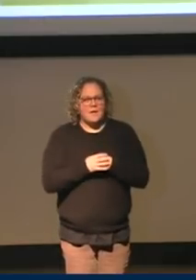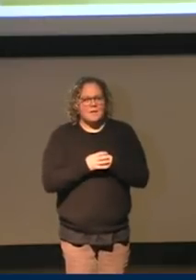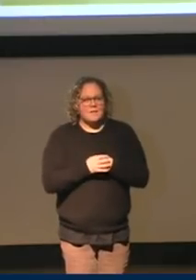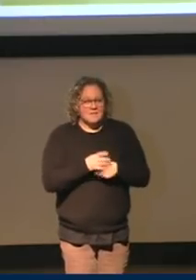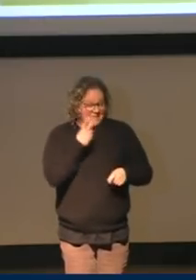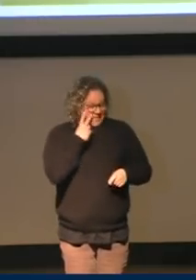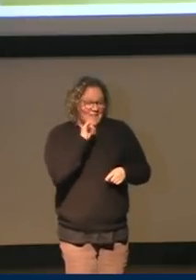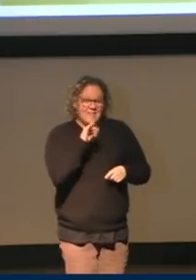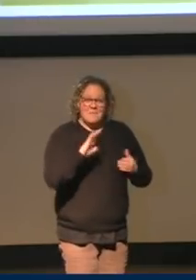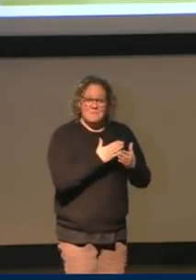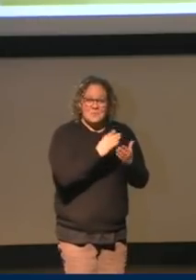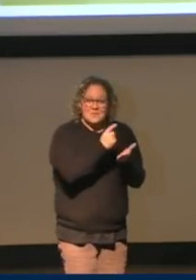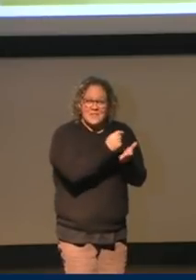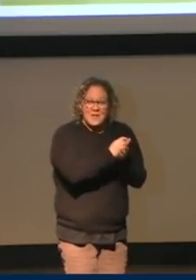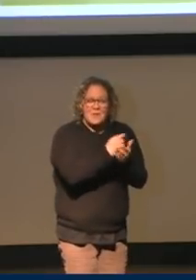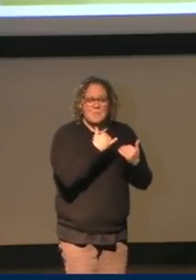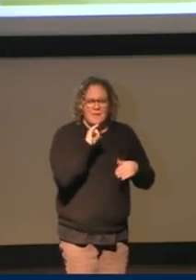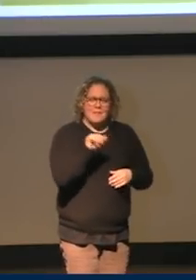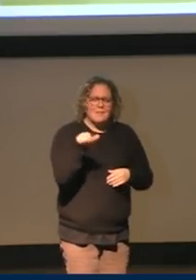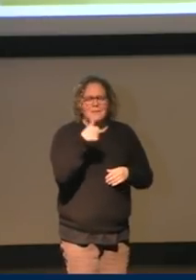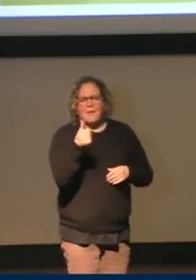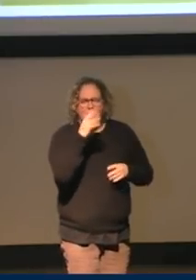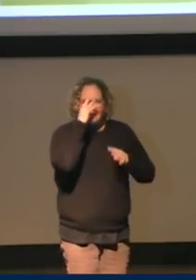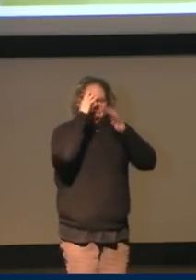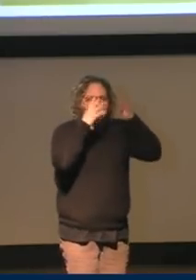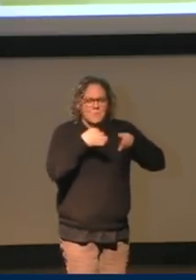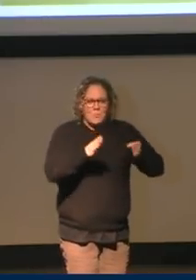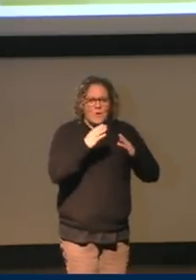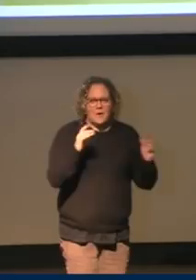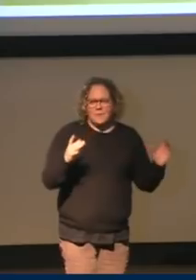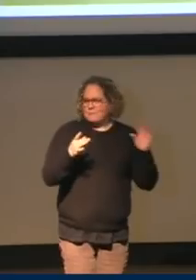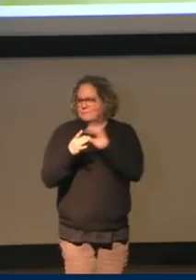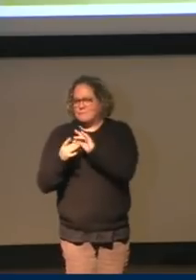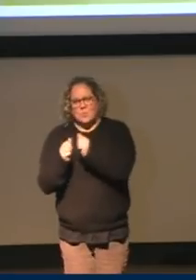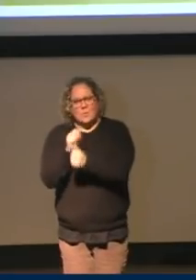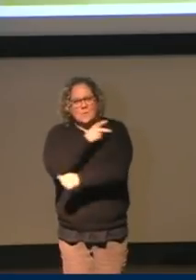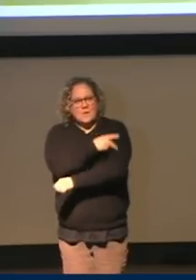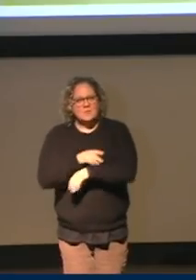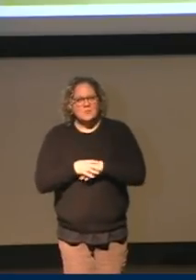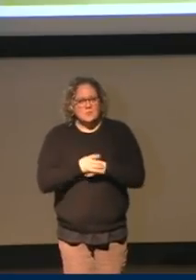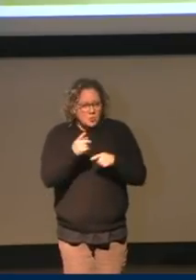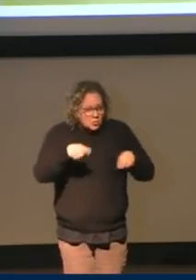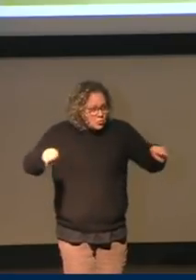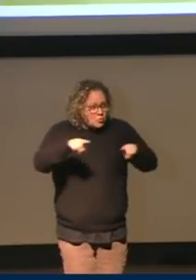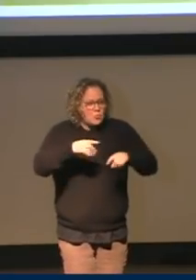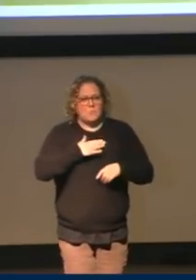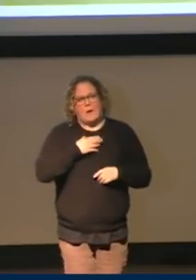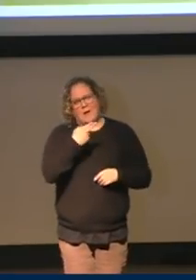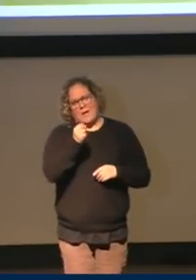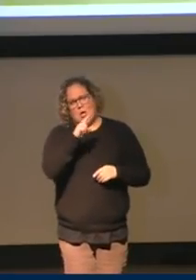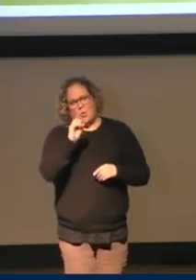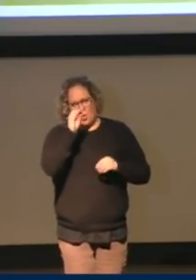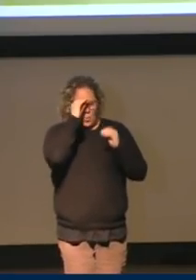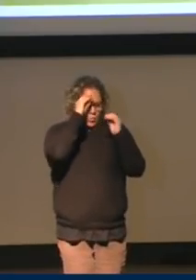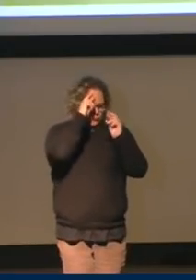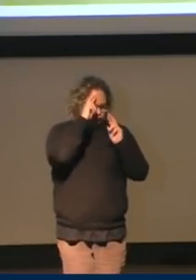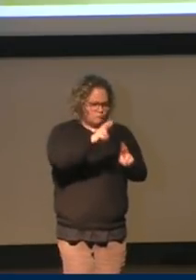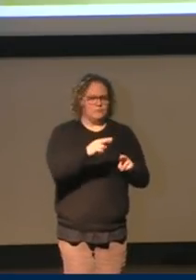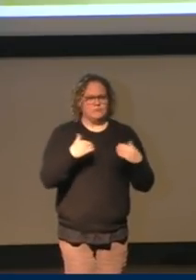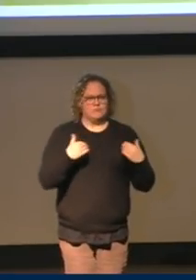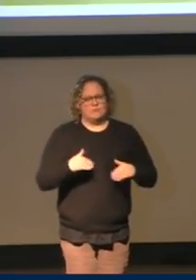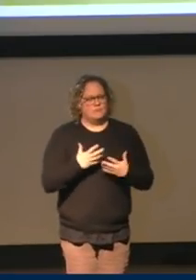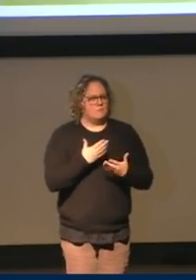those creative ways to connect our patients. You are all my heroes. I am grateful for the work you do for our